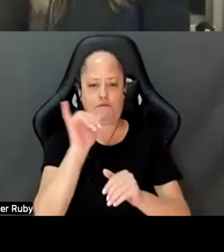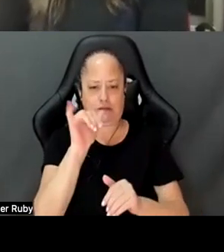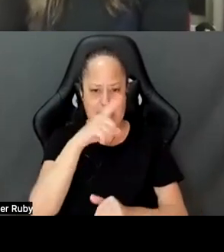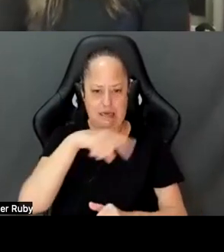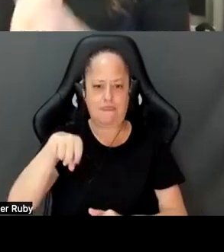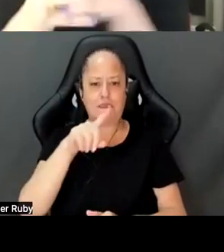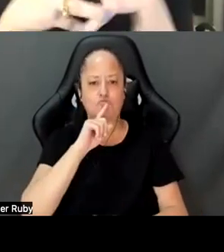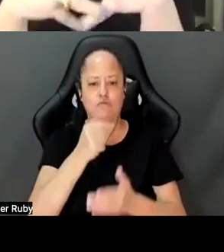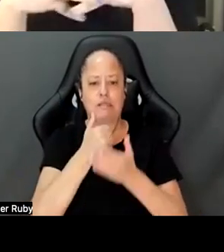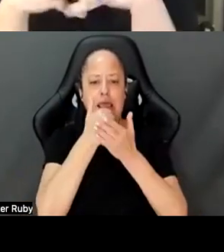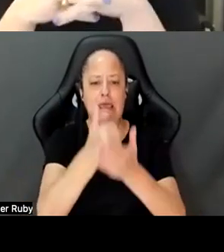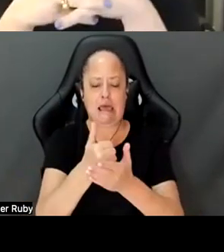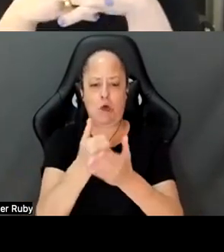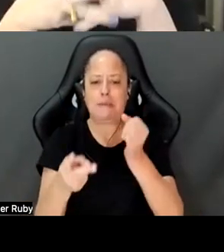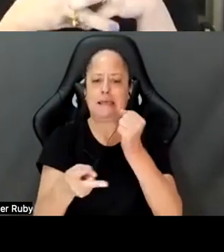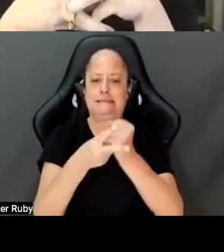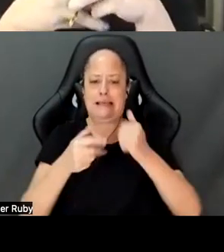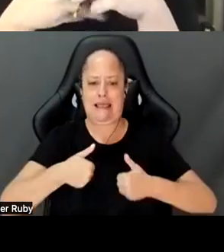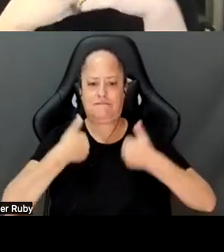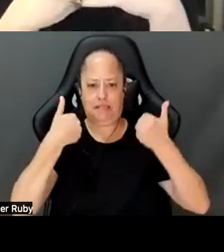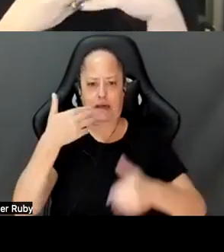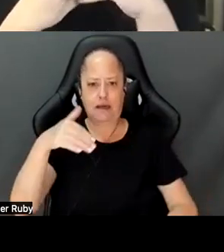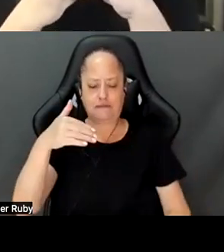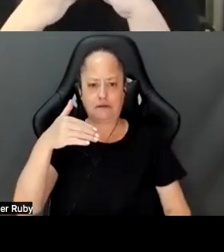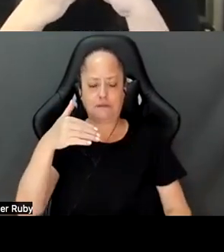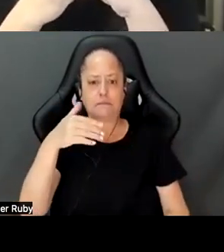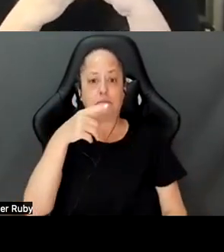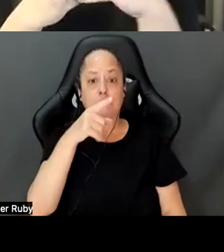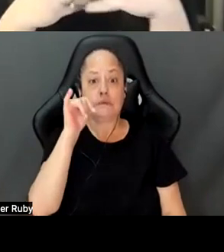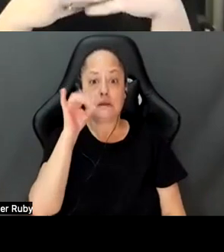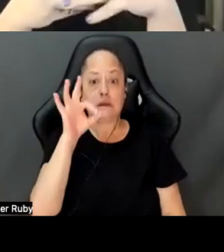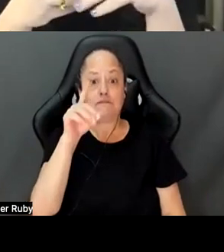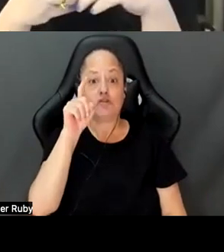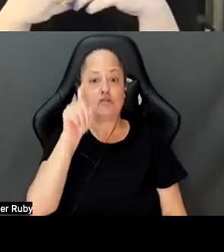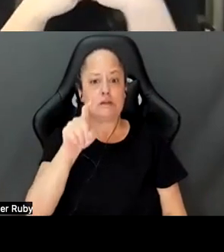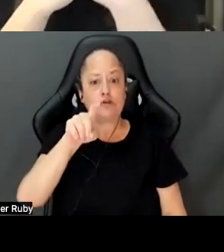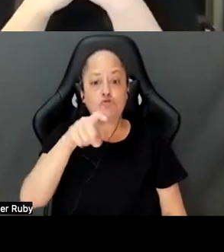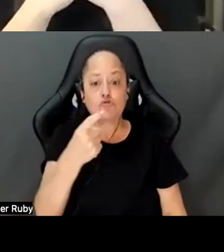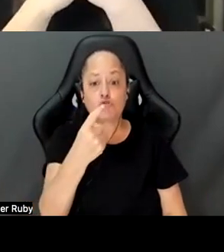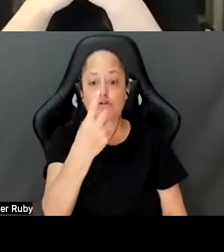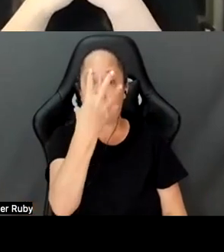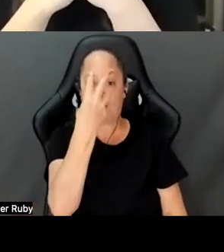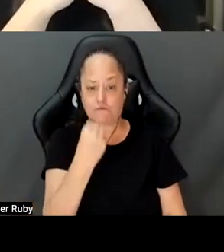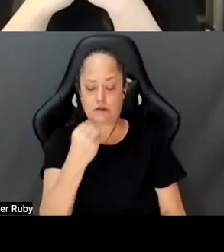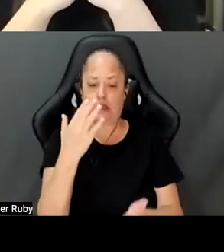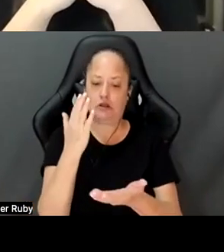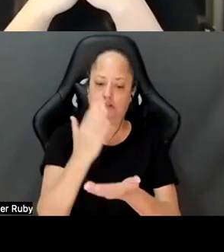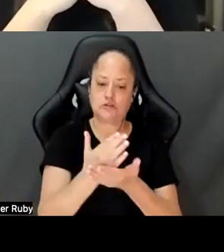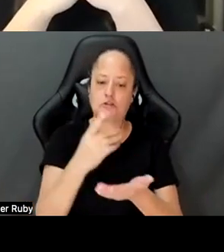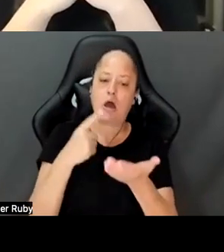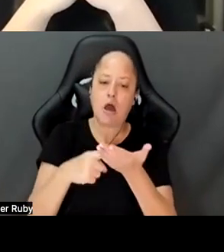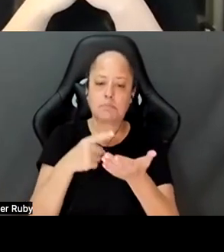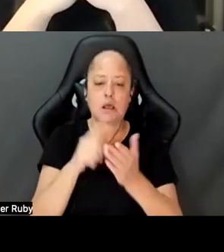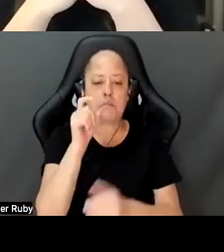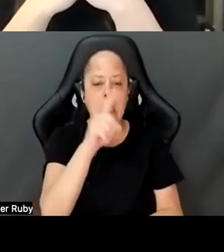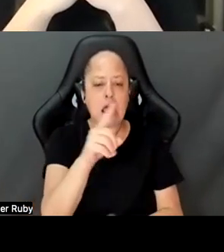that really help save lives. At any time, if you need to turn off your camera, stop talking, ask for more